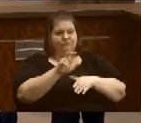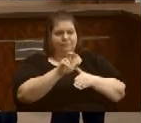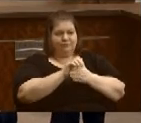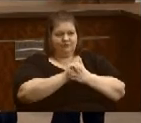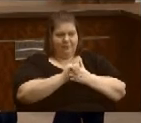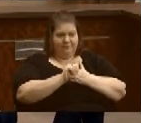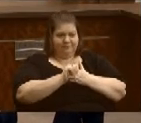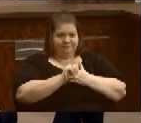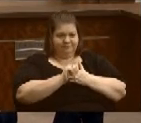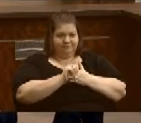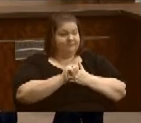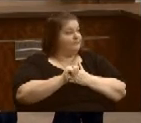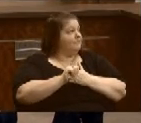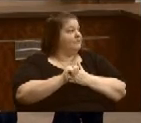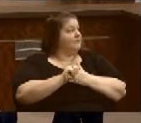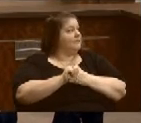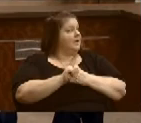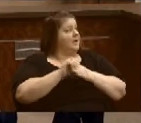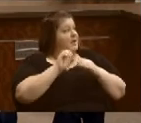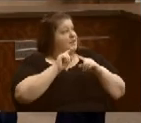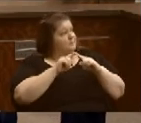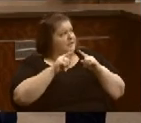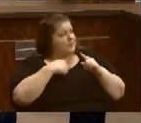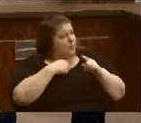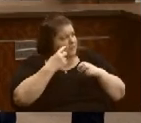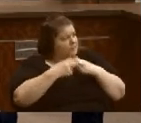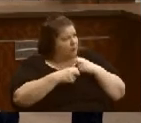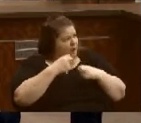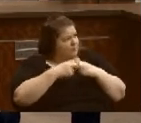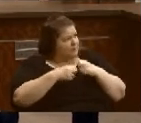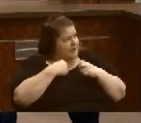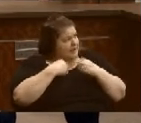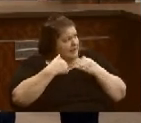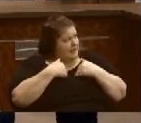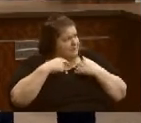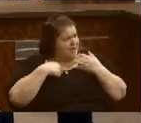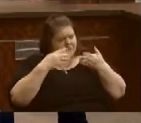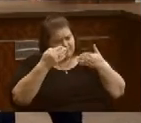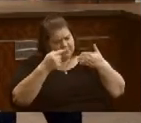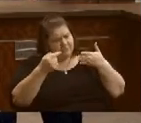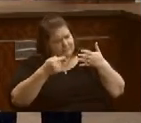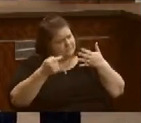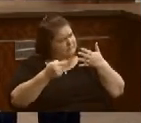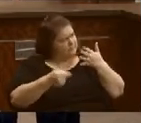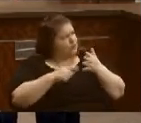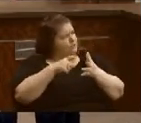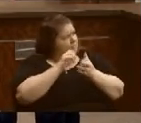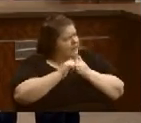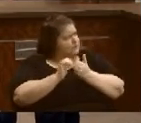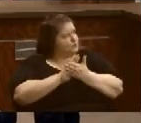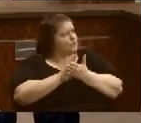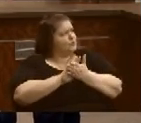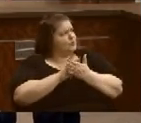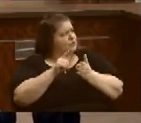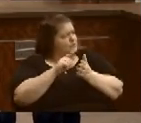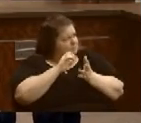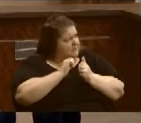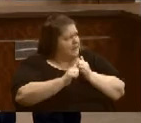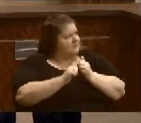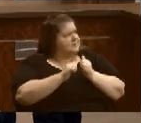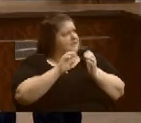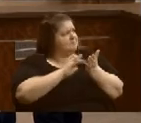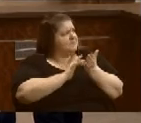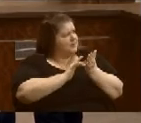no record of you ever passing your driver's test. I got all these other things on here about you passing this in this school, but did you ever pass your driver's